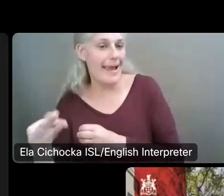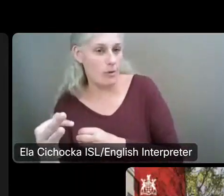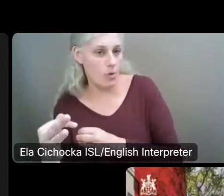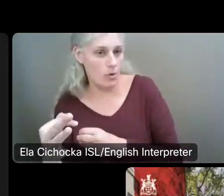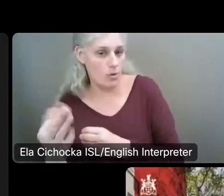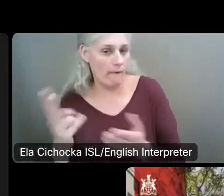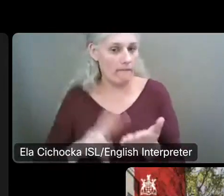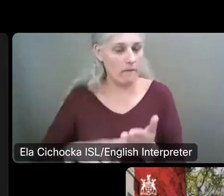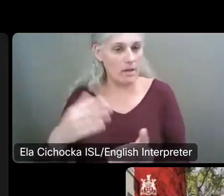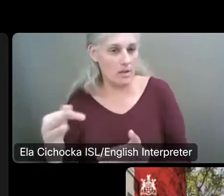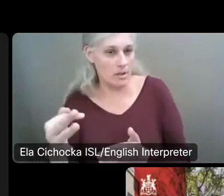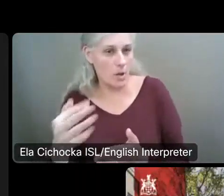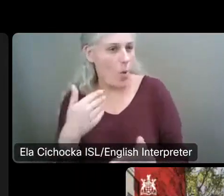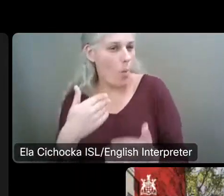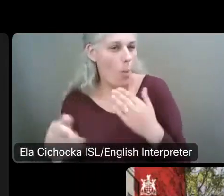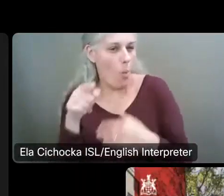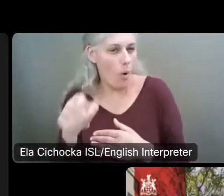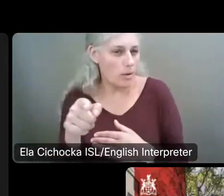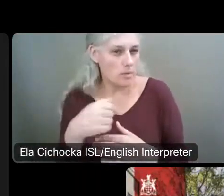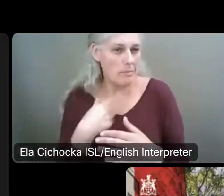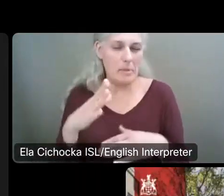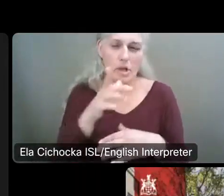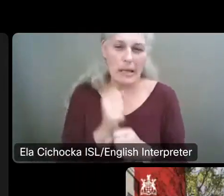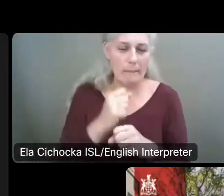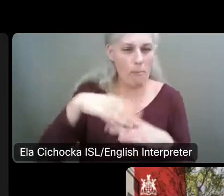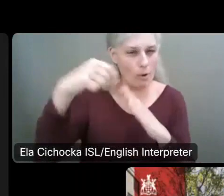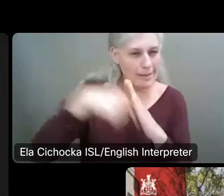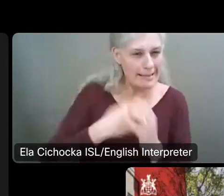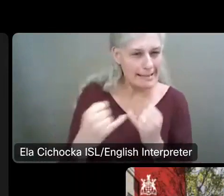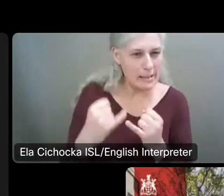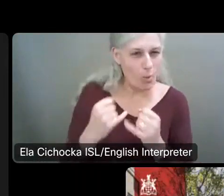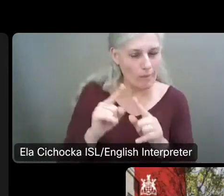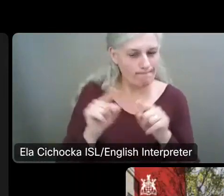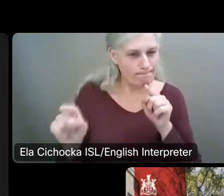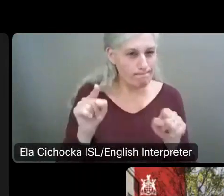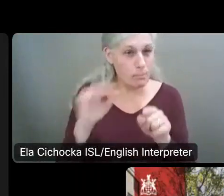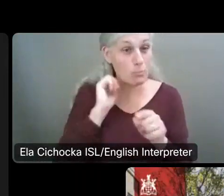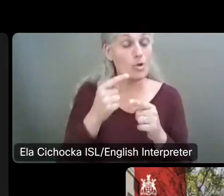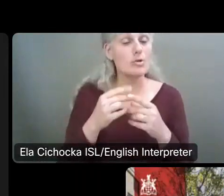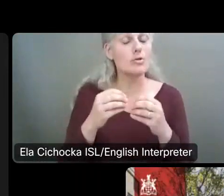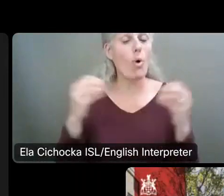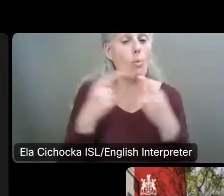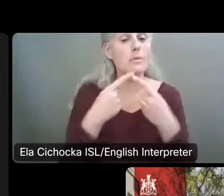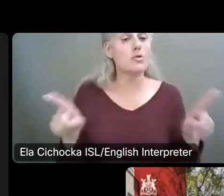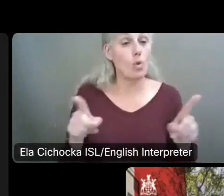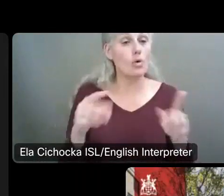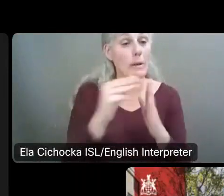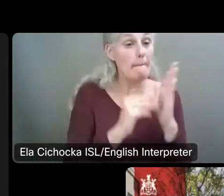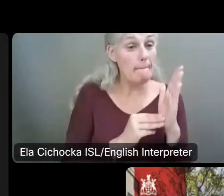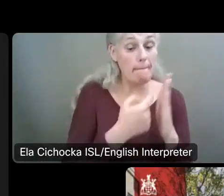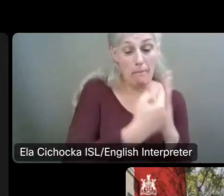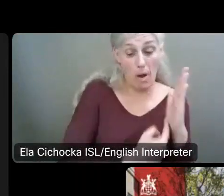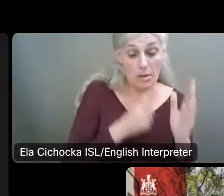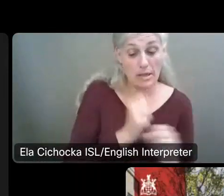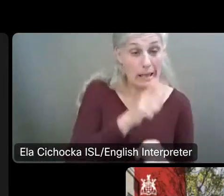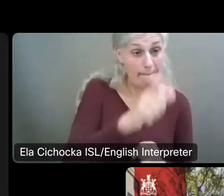around that? Just some of the detail around it, because obviously our open disclosure policy, we talk particularly around patient